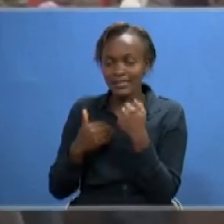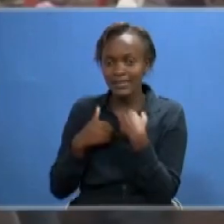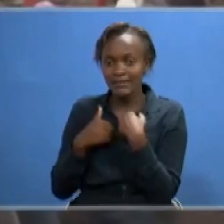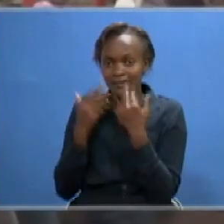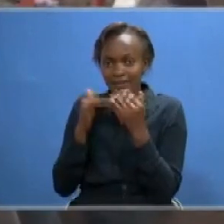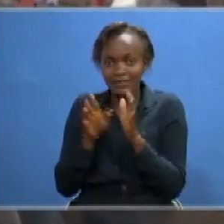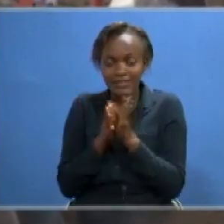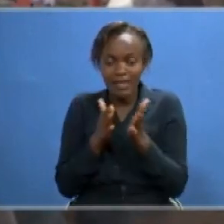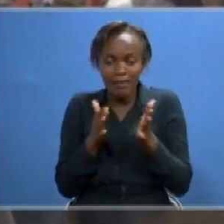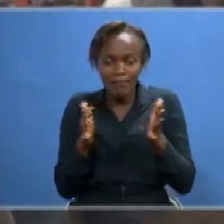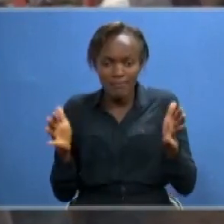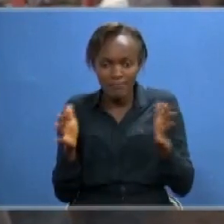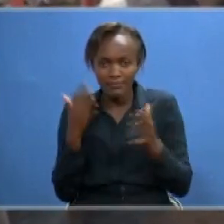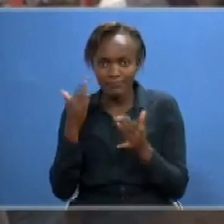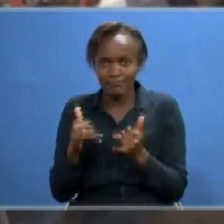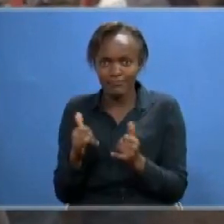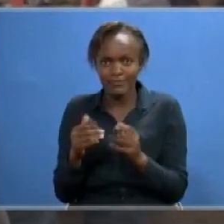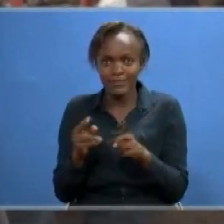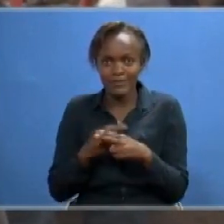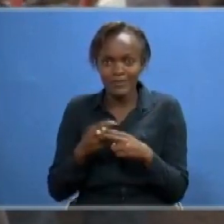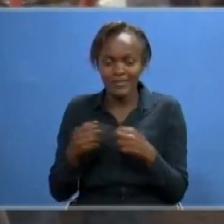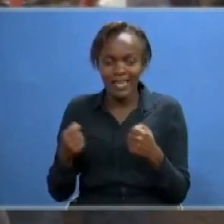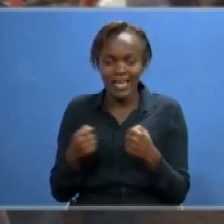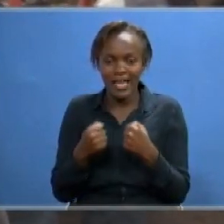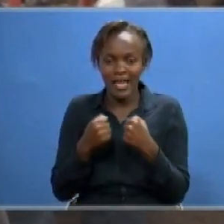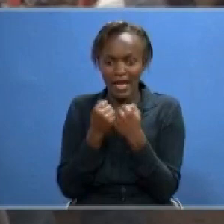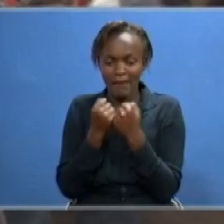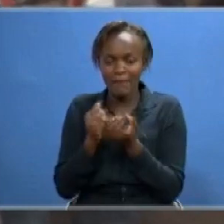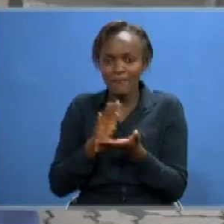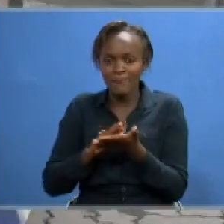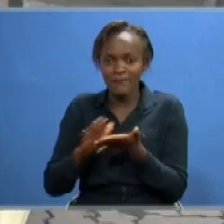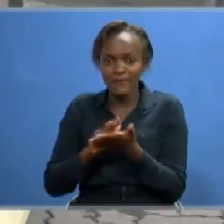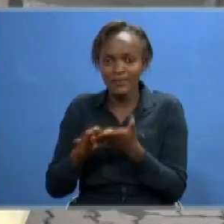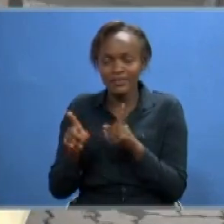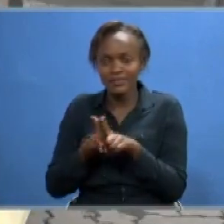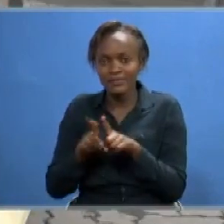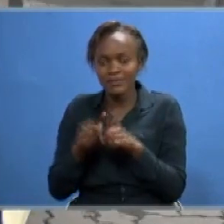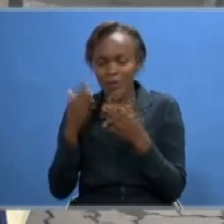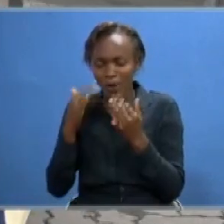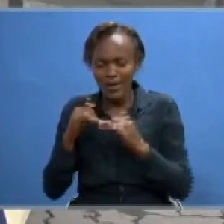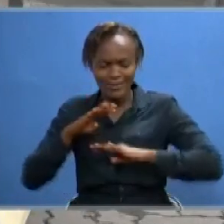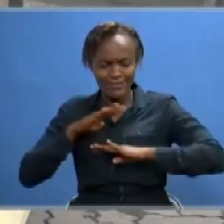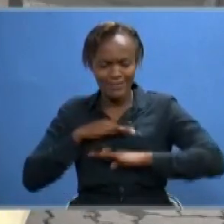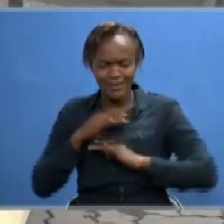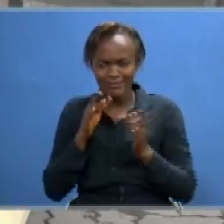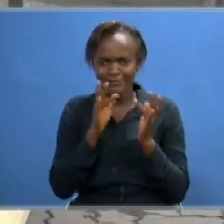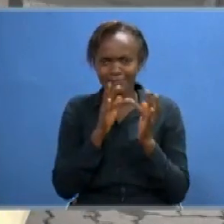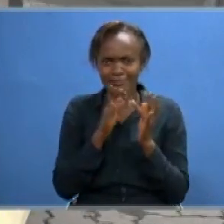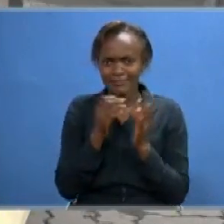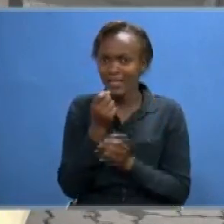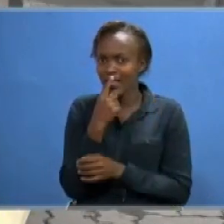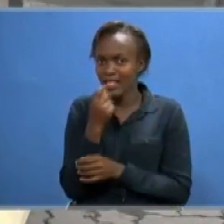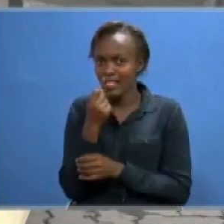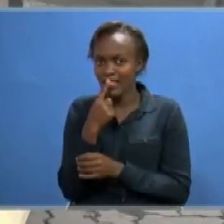Largely till date, the Ministry of Health is yet to carry out a successful mass testing exercise owing to the shortage of critical medical supplies used in